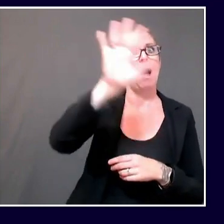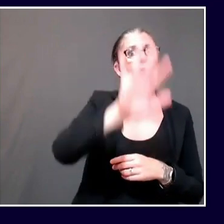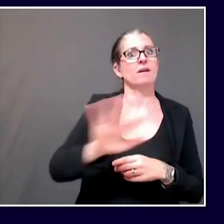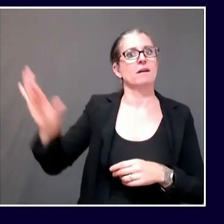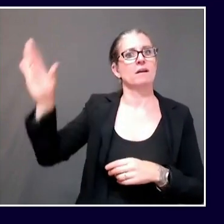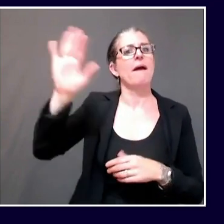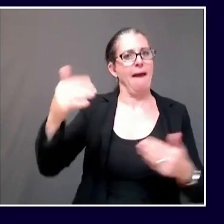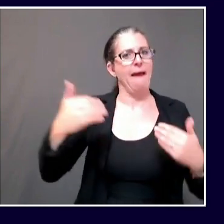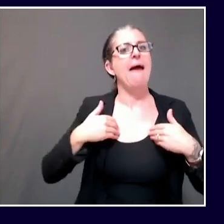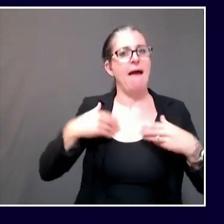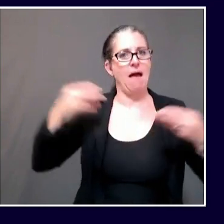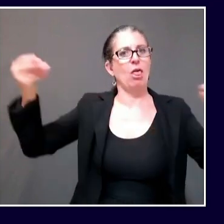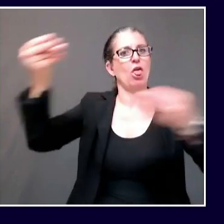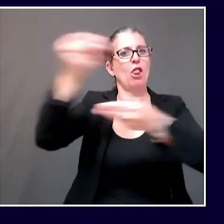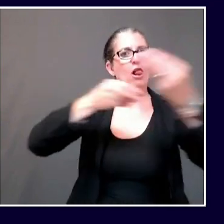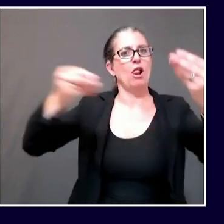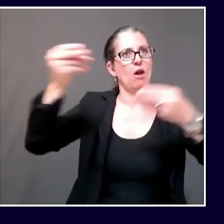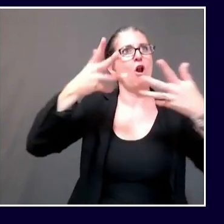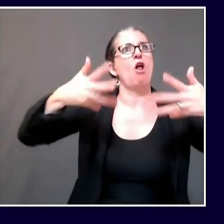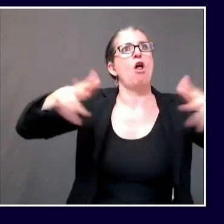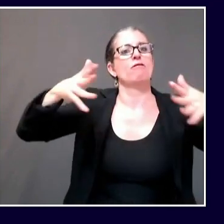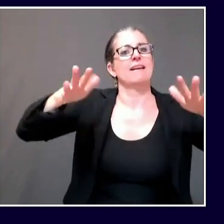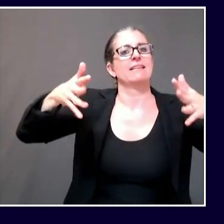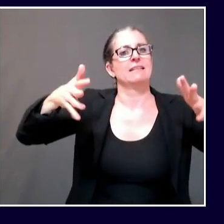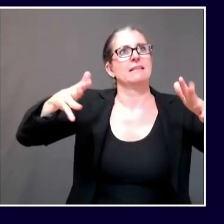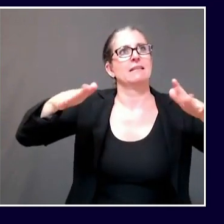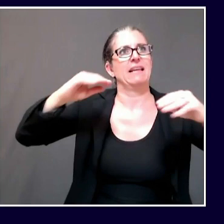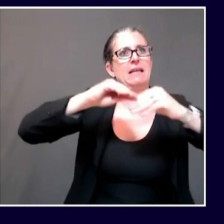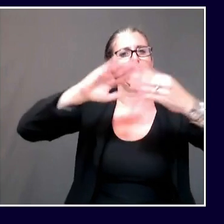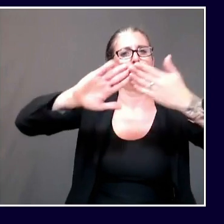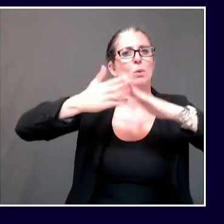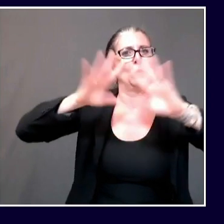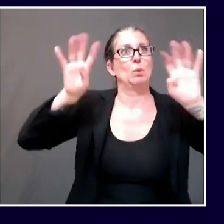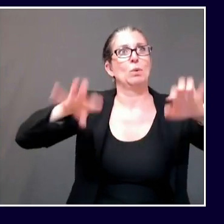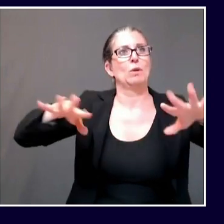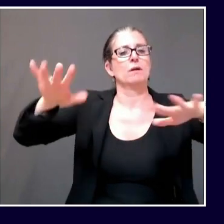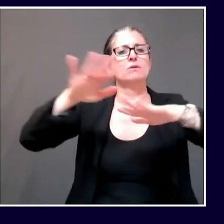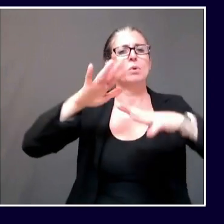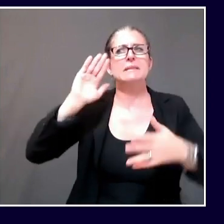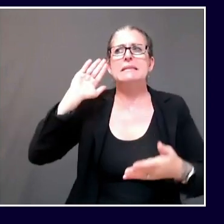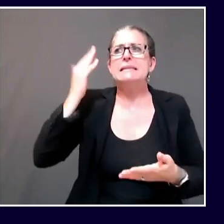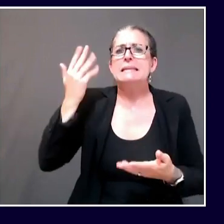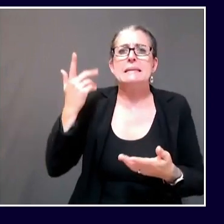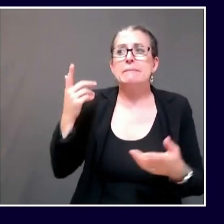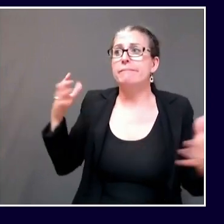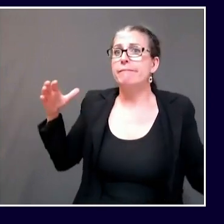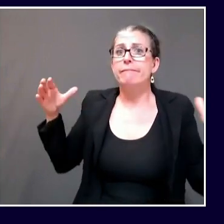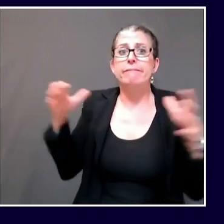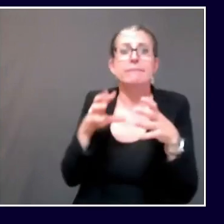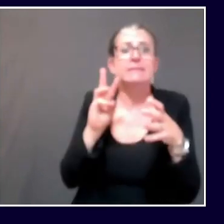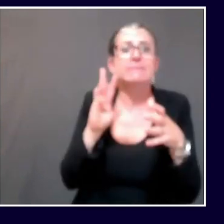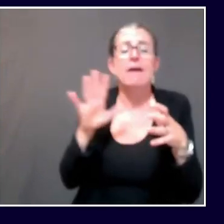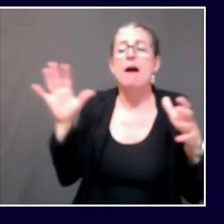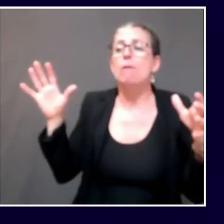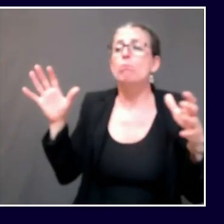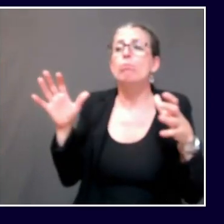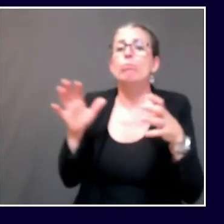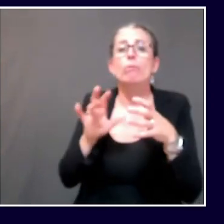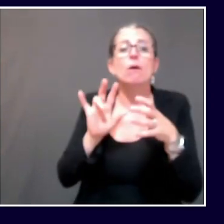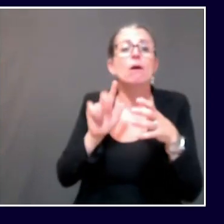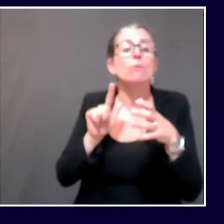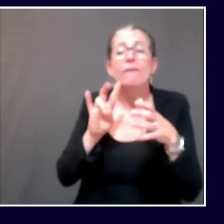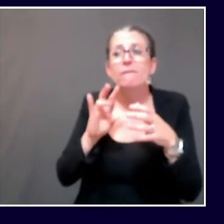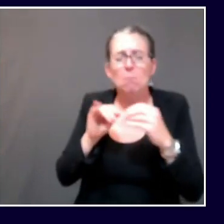than expected number of cases. That high number of cases then seeded the platform for more cases to pop up